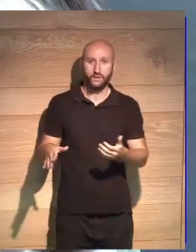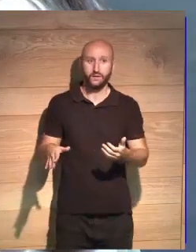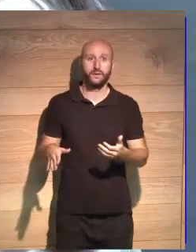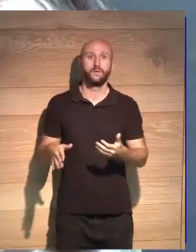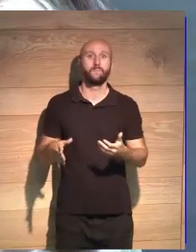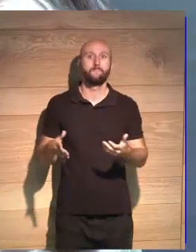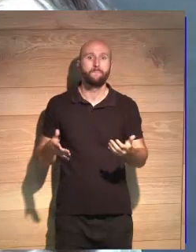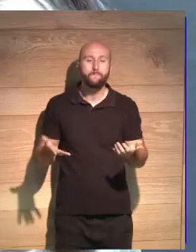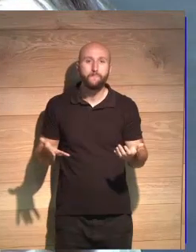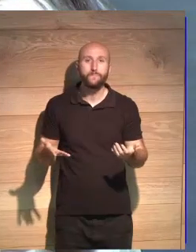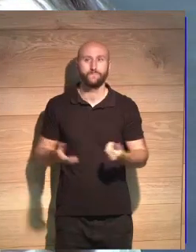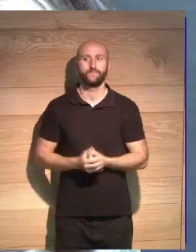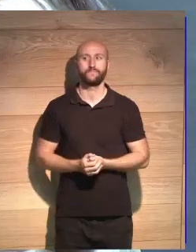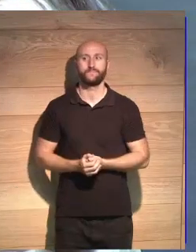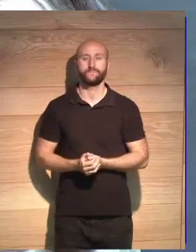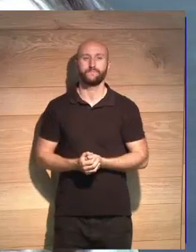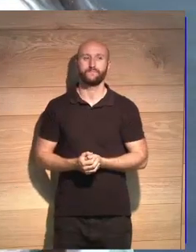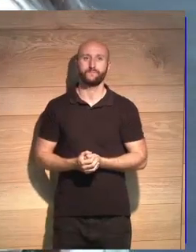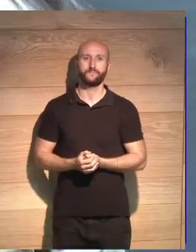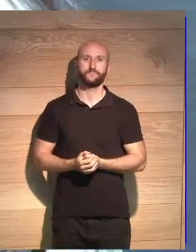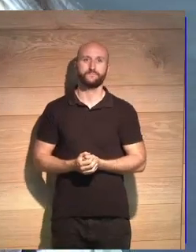first reaction is to reject it?